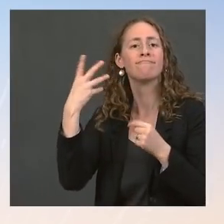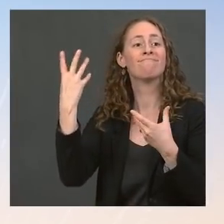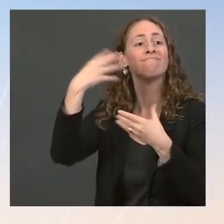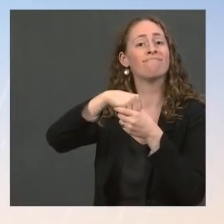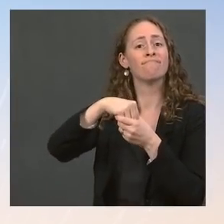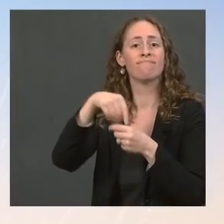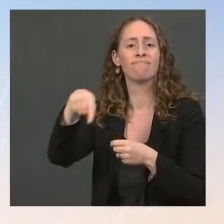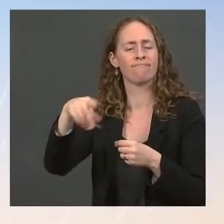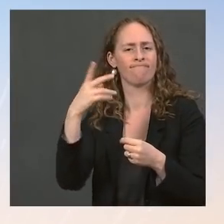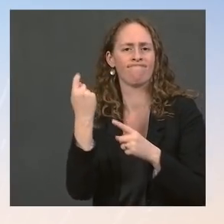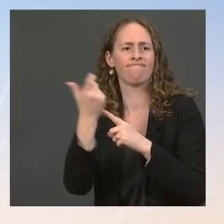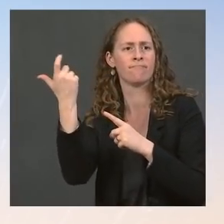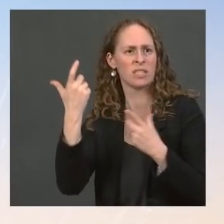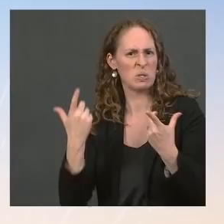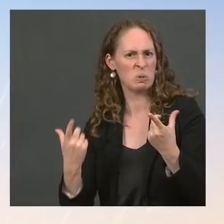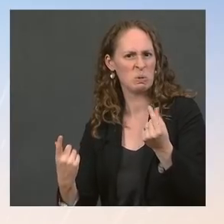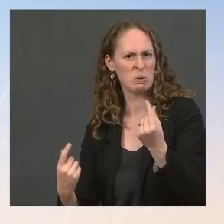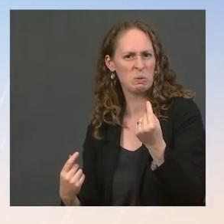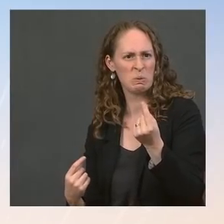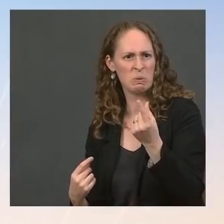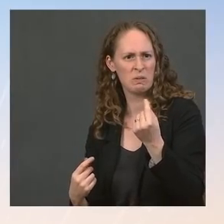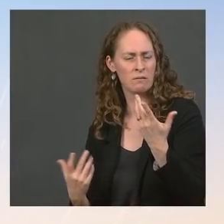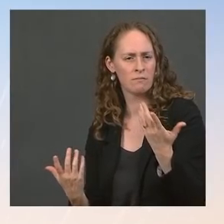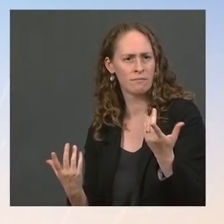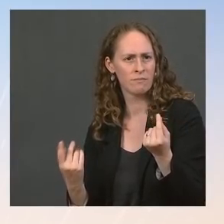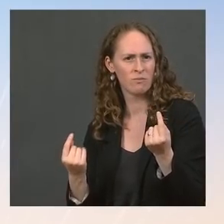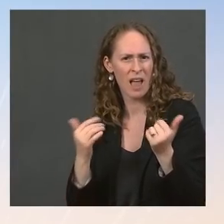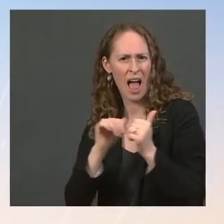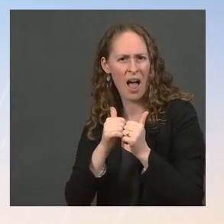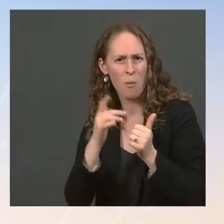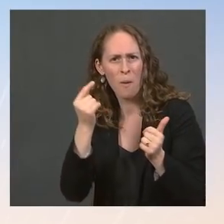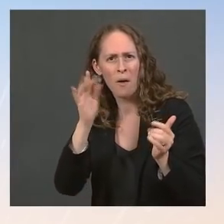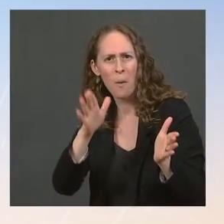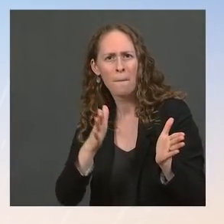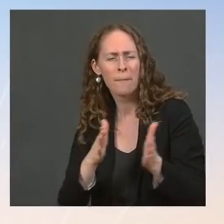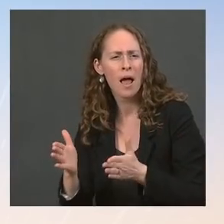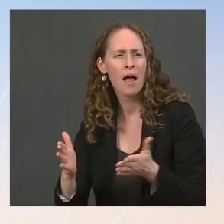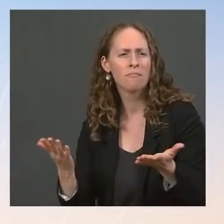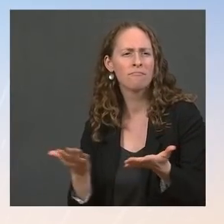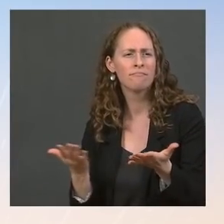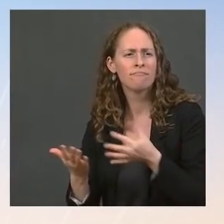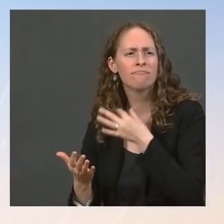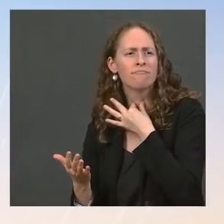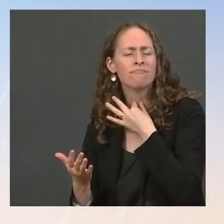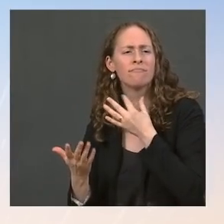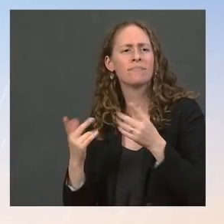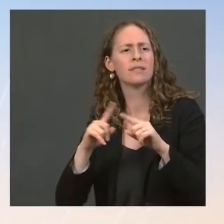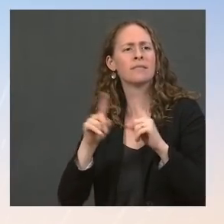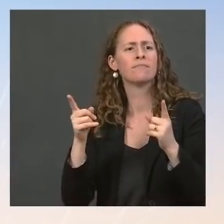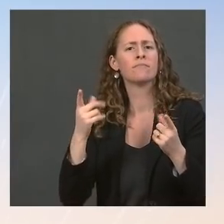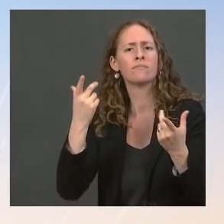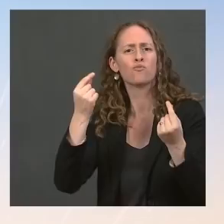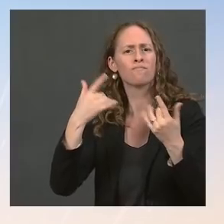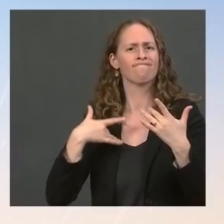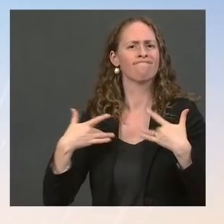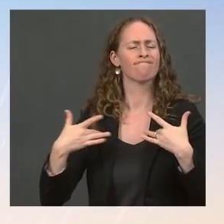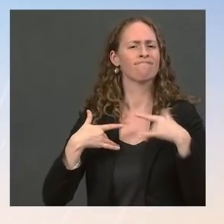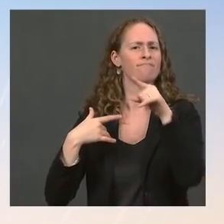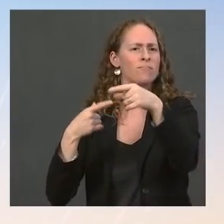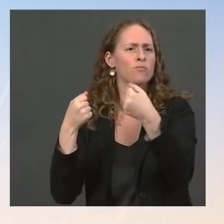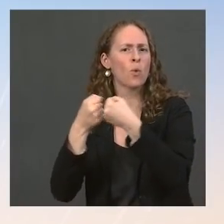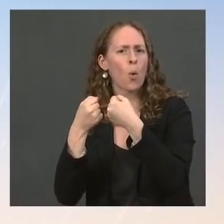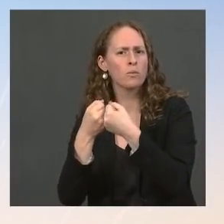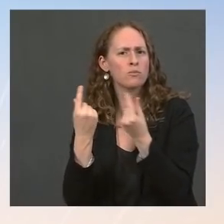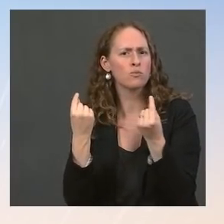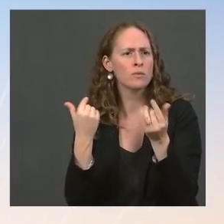sort of, you know, immigration push? And part of that, is there anything new on the border that the president's going to tie